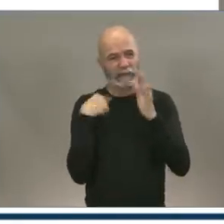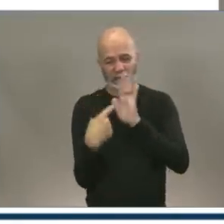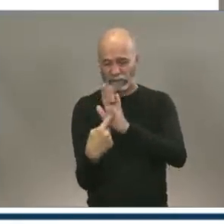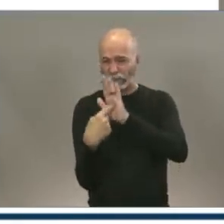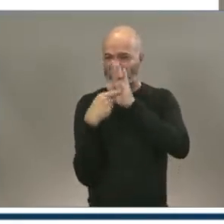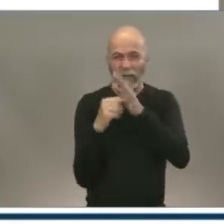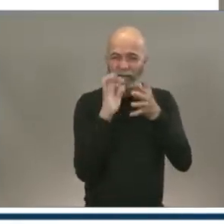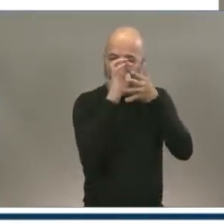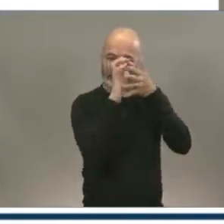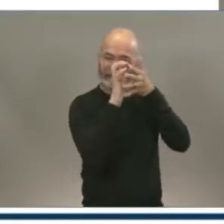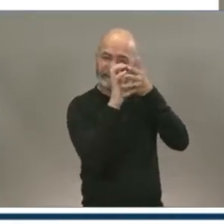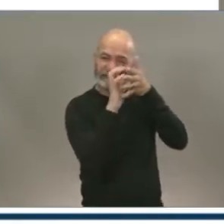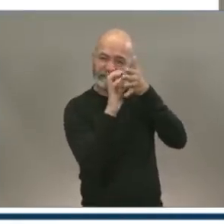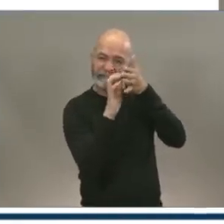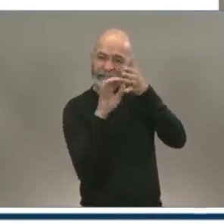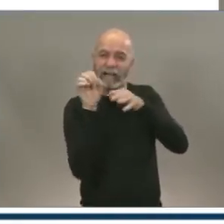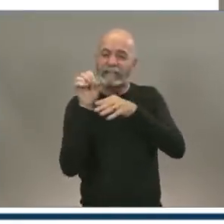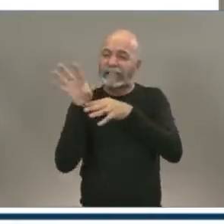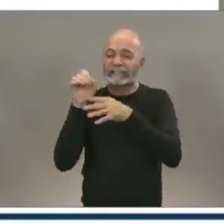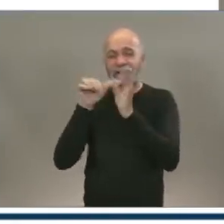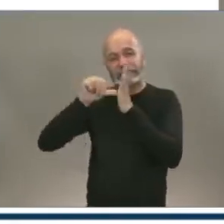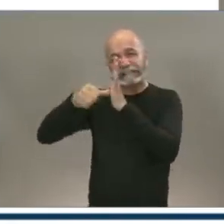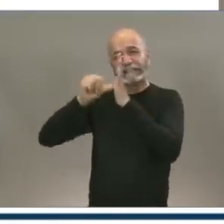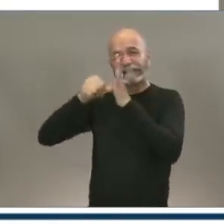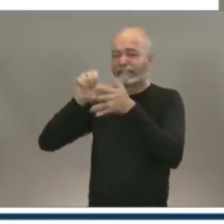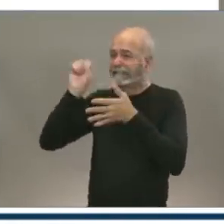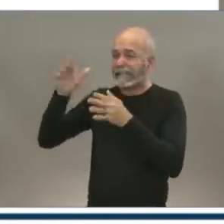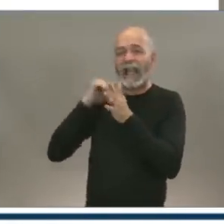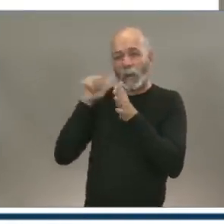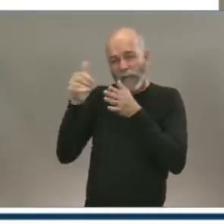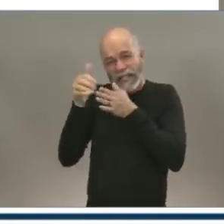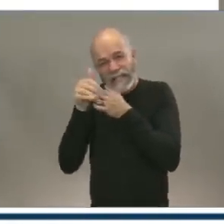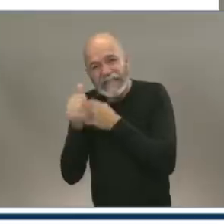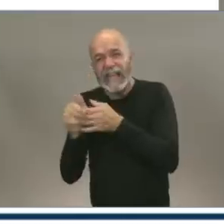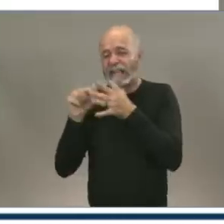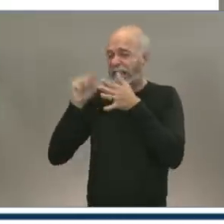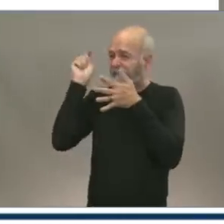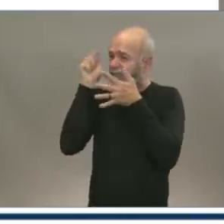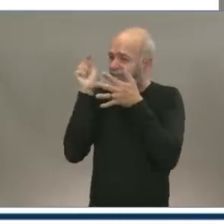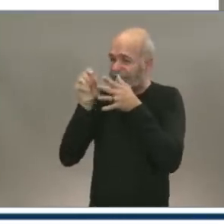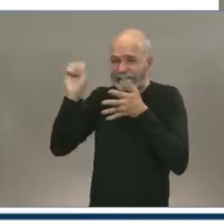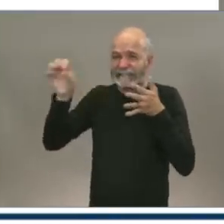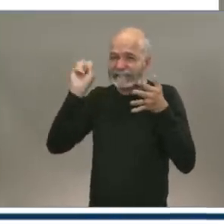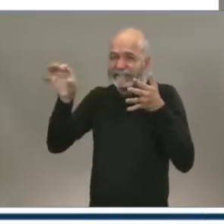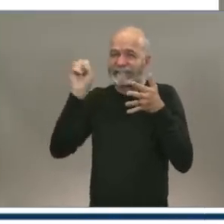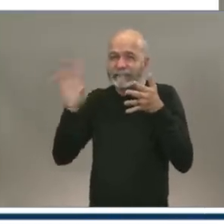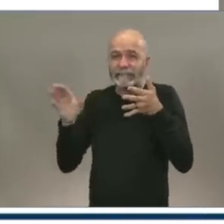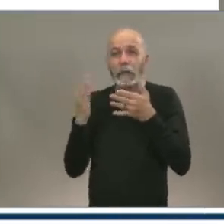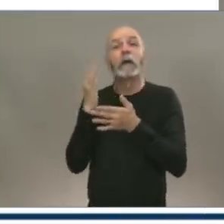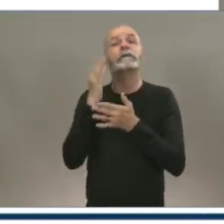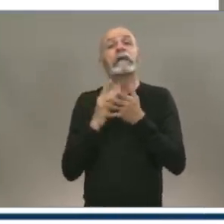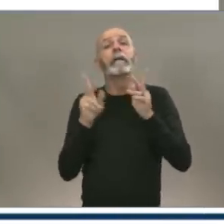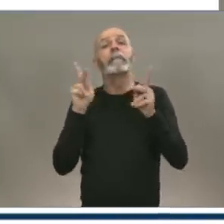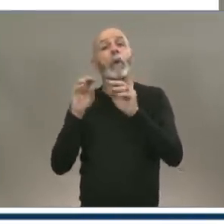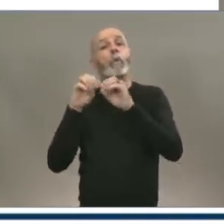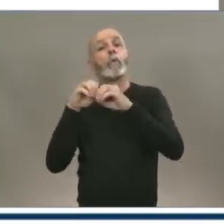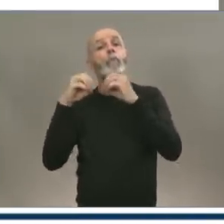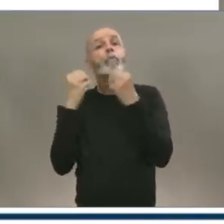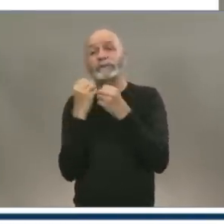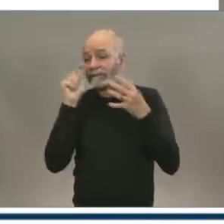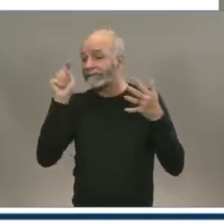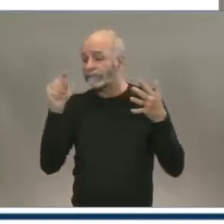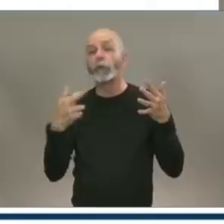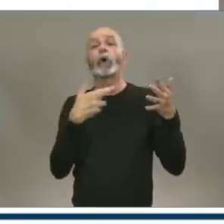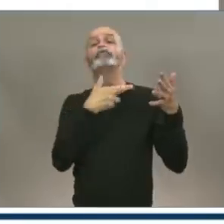communicated what to the faith leaders that I'm able to communicate with. There are some faith organizations that are very